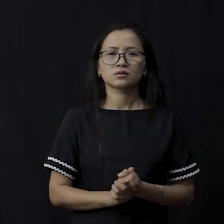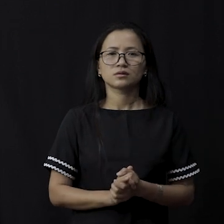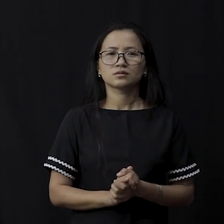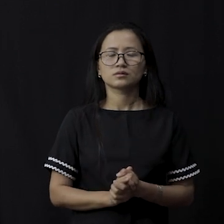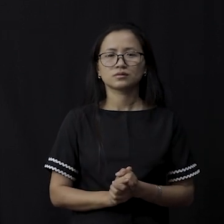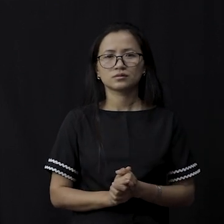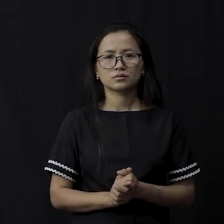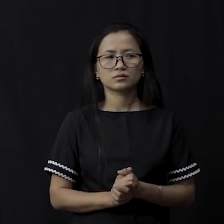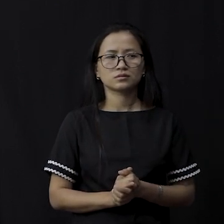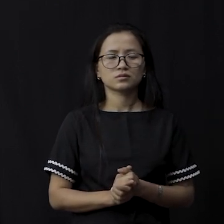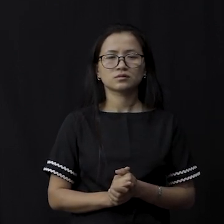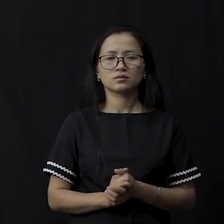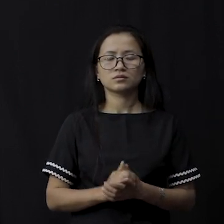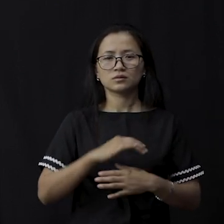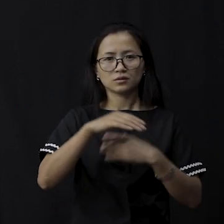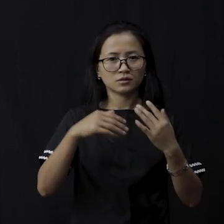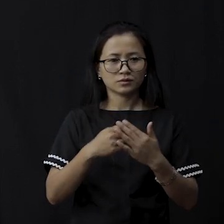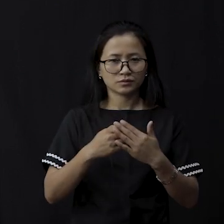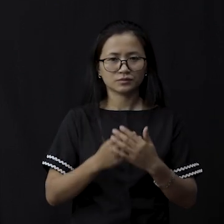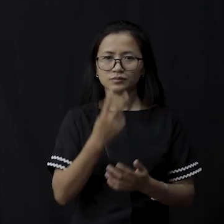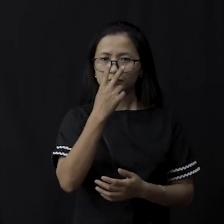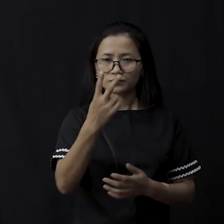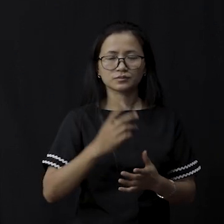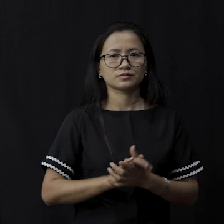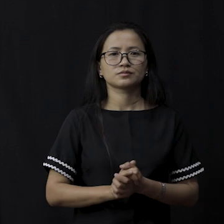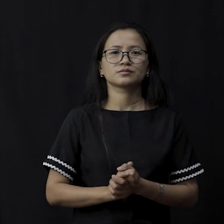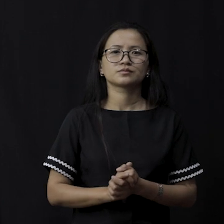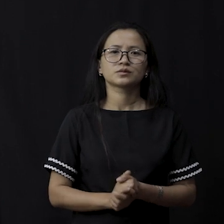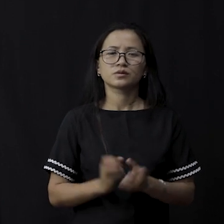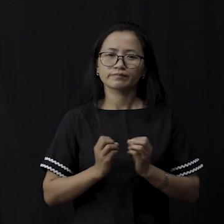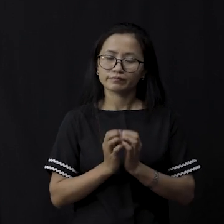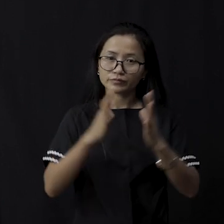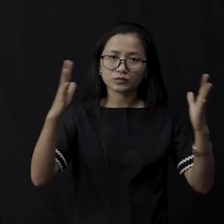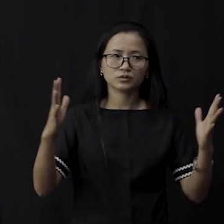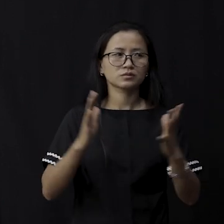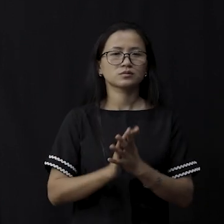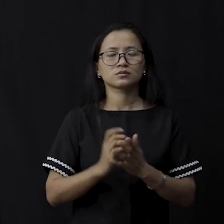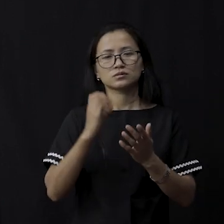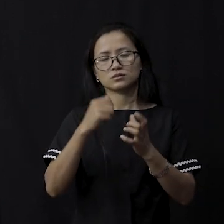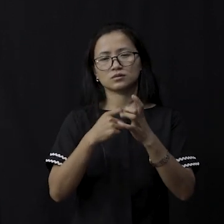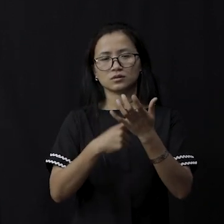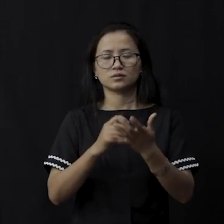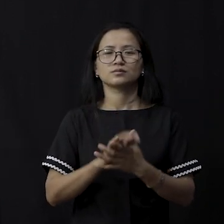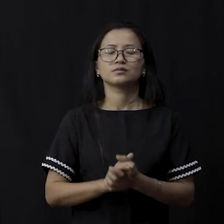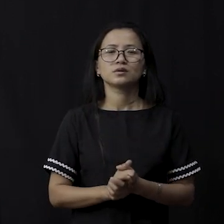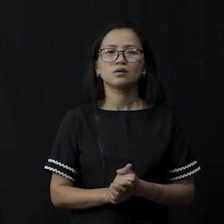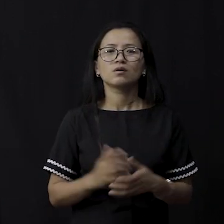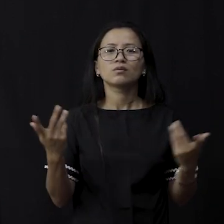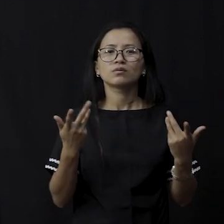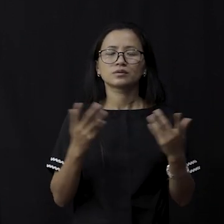carbohydrates. Okay, see this. All these food items contains are rich in carbohydrates. What are